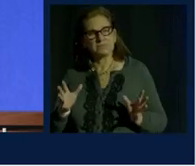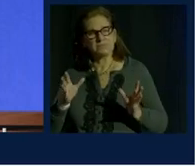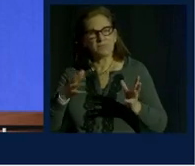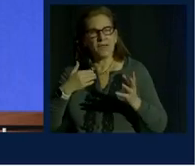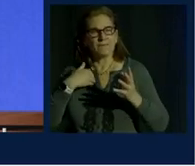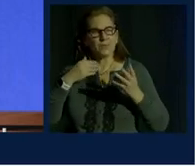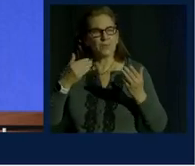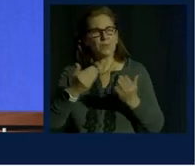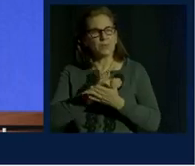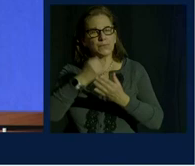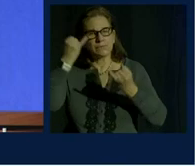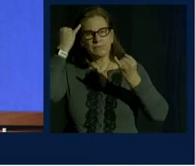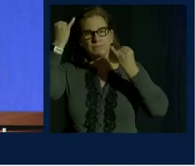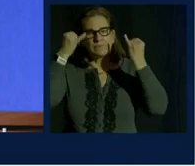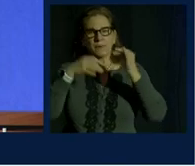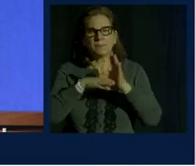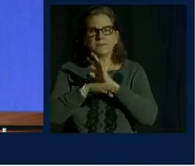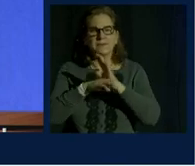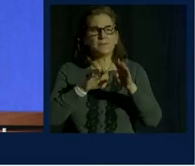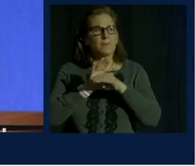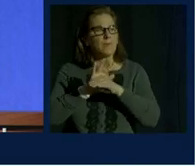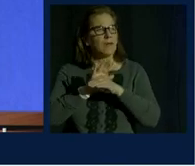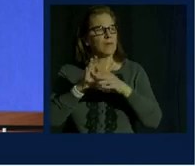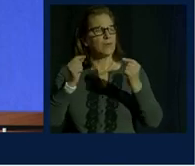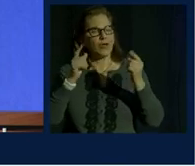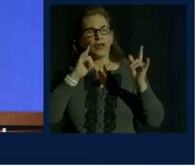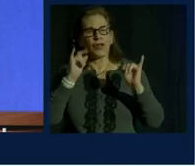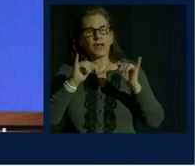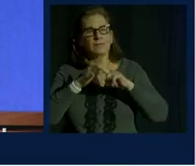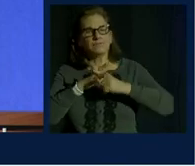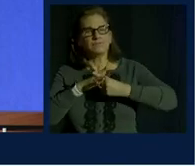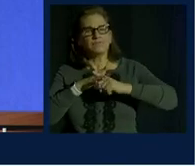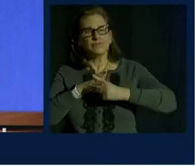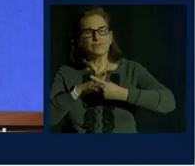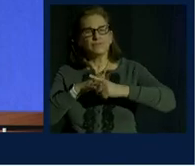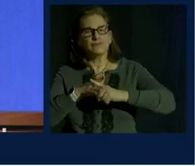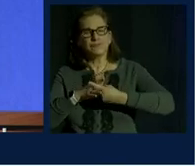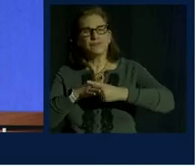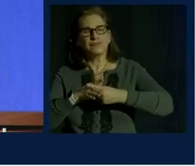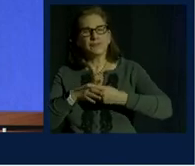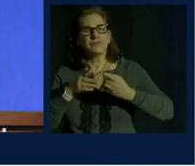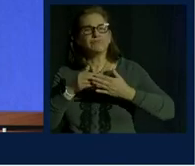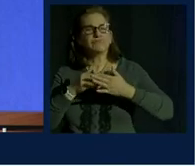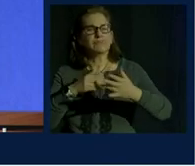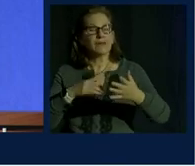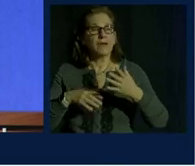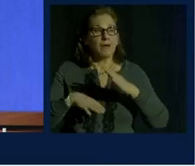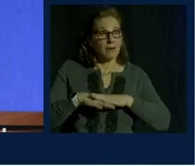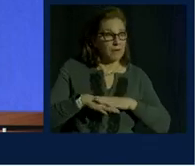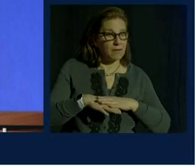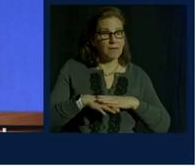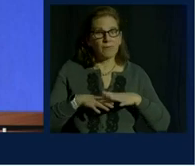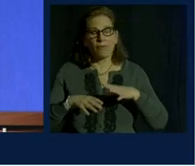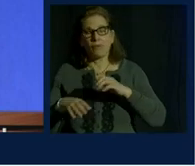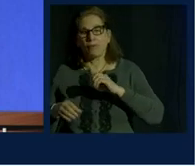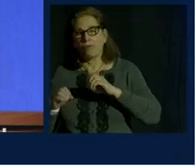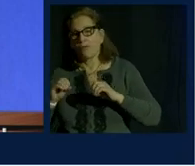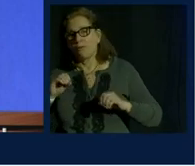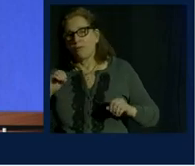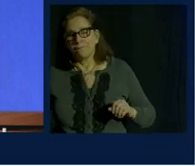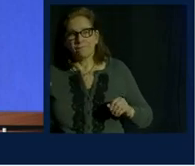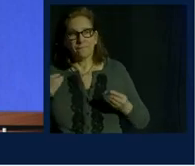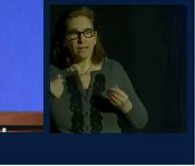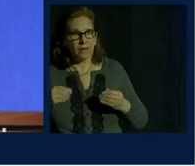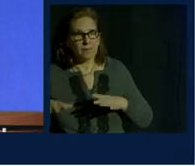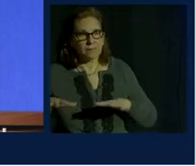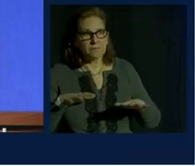This bill does this by allowing for an on and off-premise alcohol concept. What this means is you